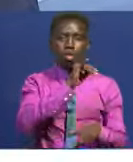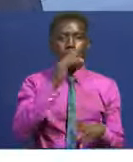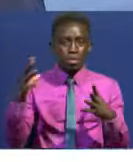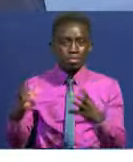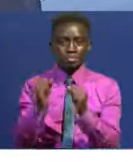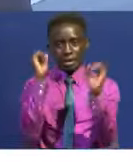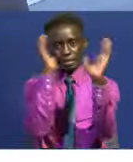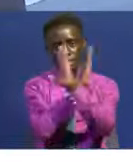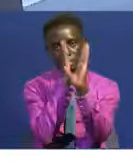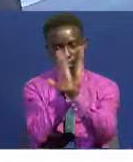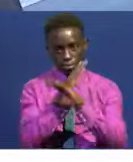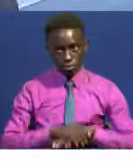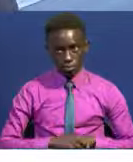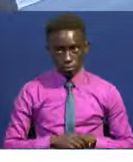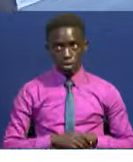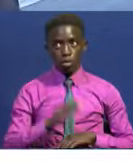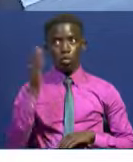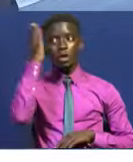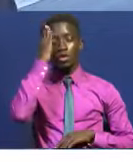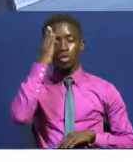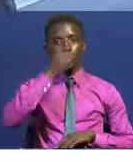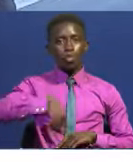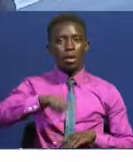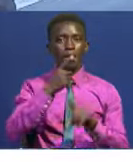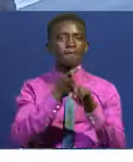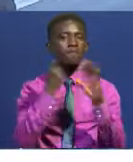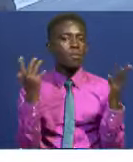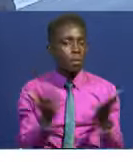coming from. We have formed the